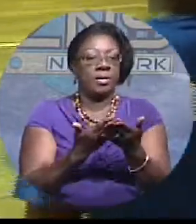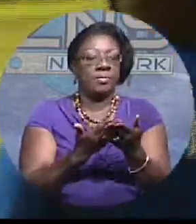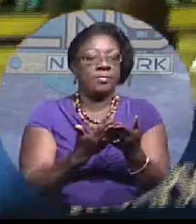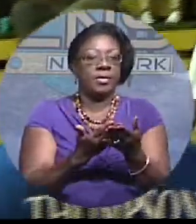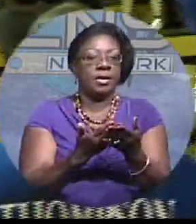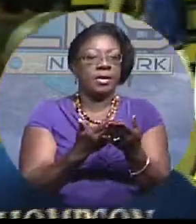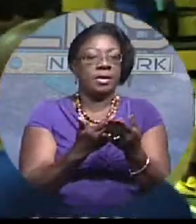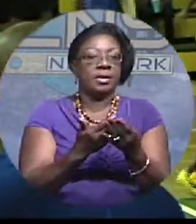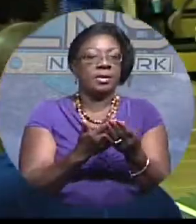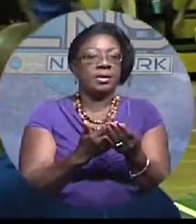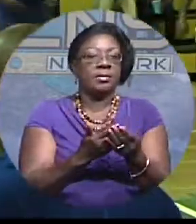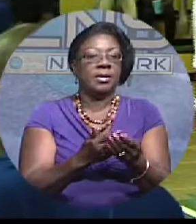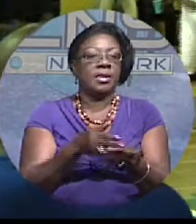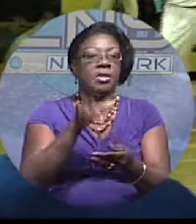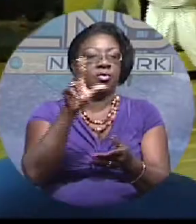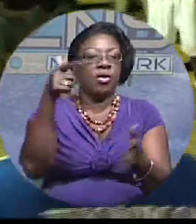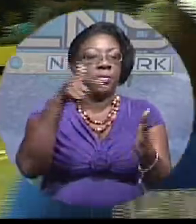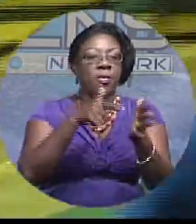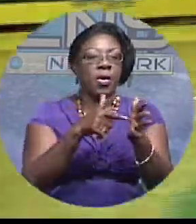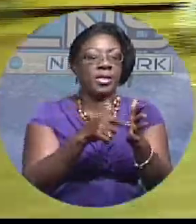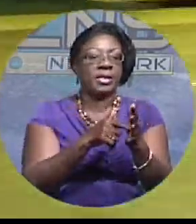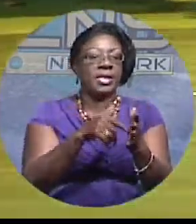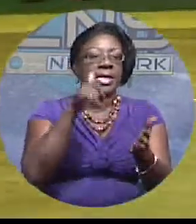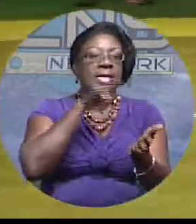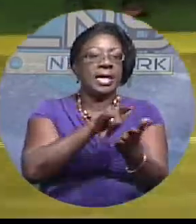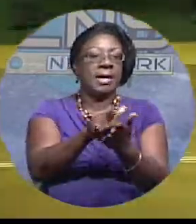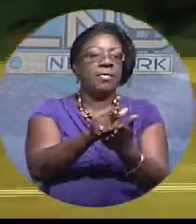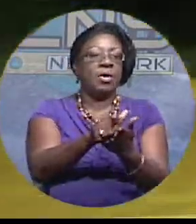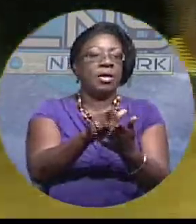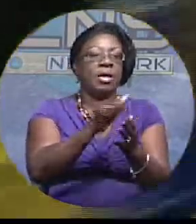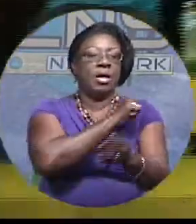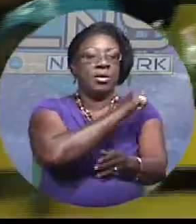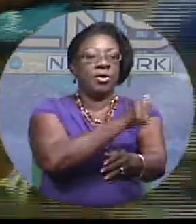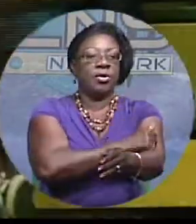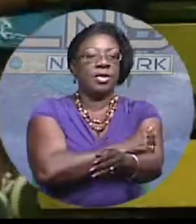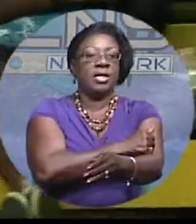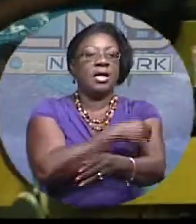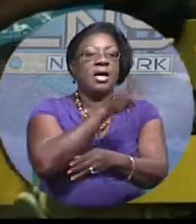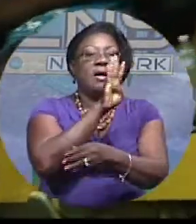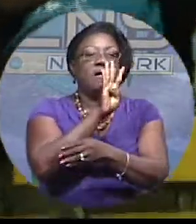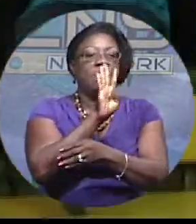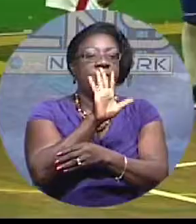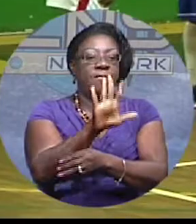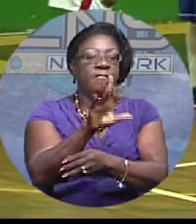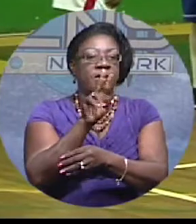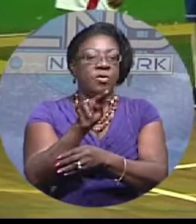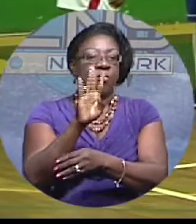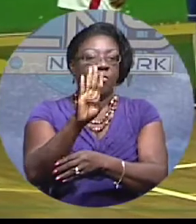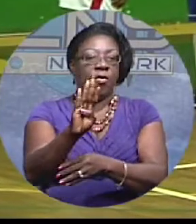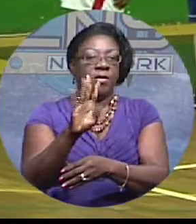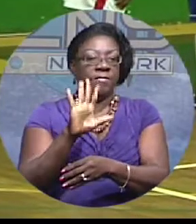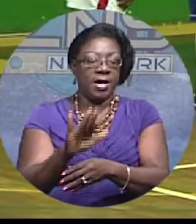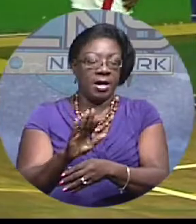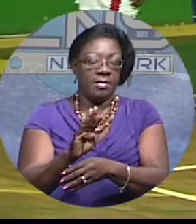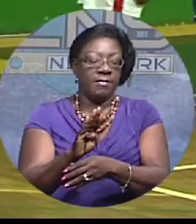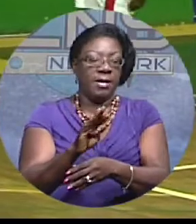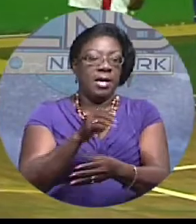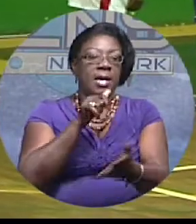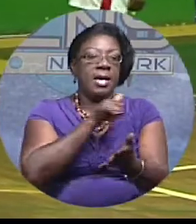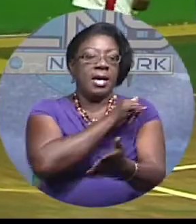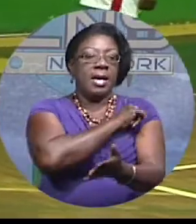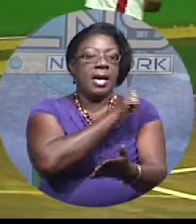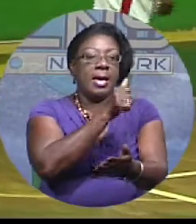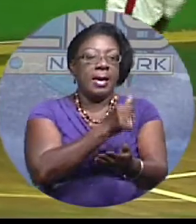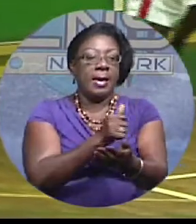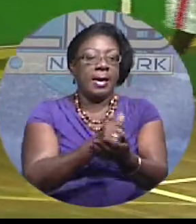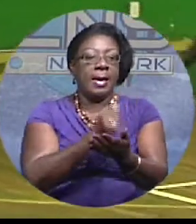Mackey, and he drains the 3. Airport Authority pulls within 52-45 at the break. Airport Authority continuing to